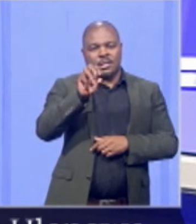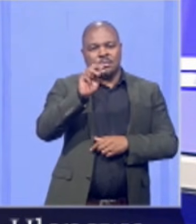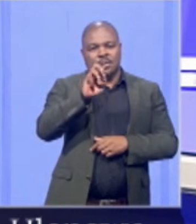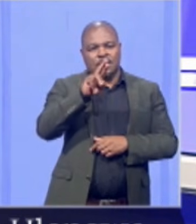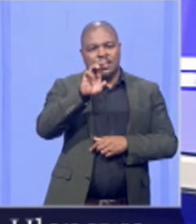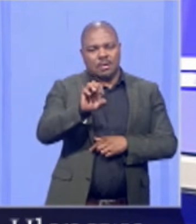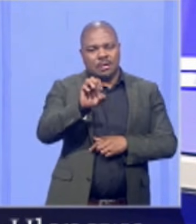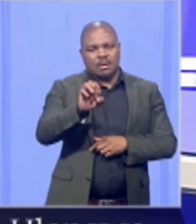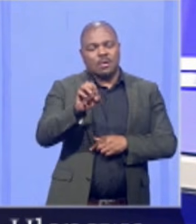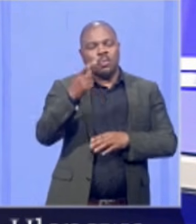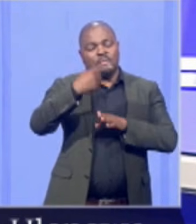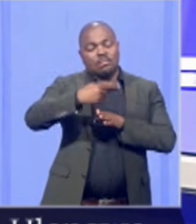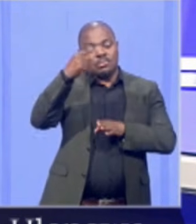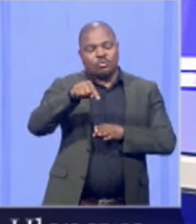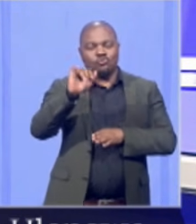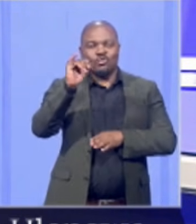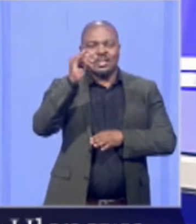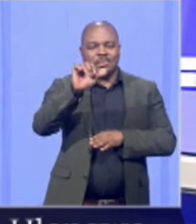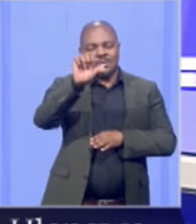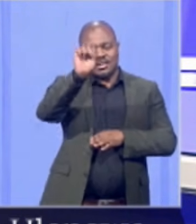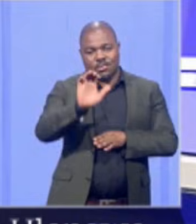Plaza, Borwa jwa Johannesburg.